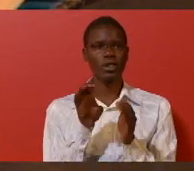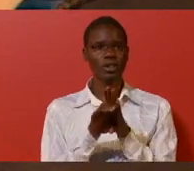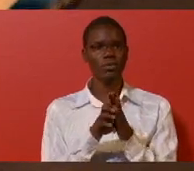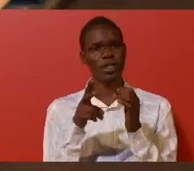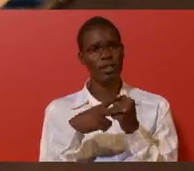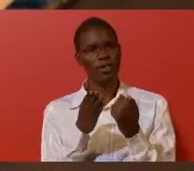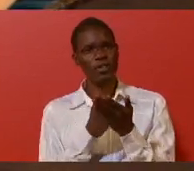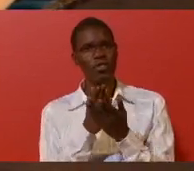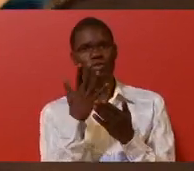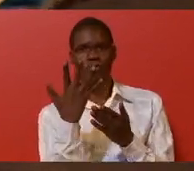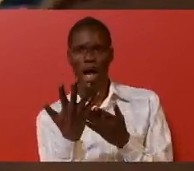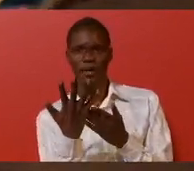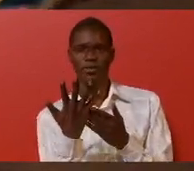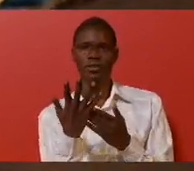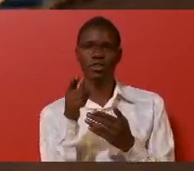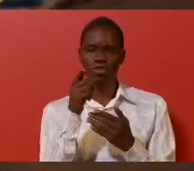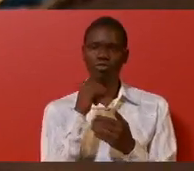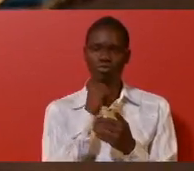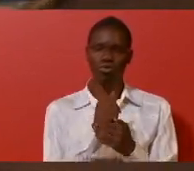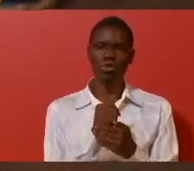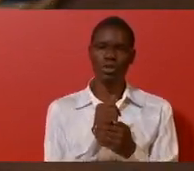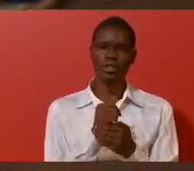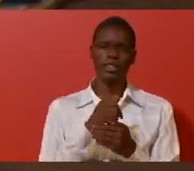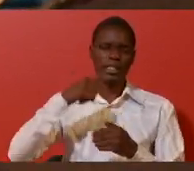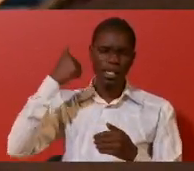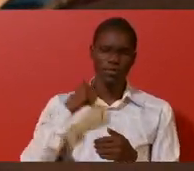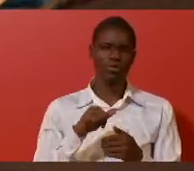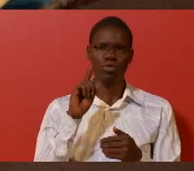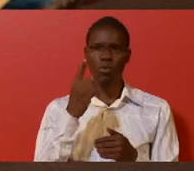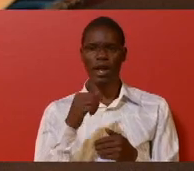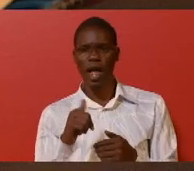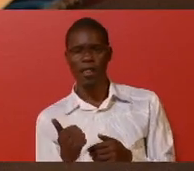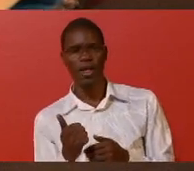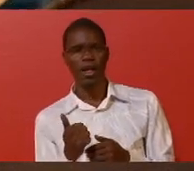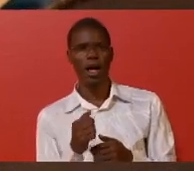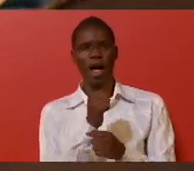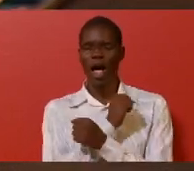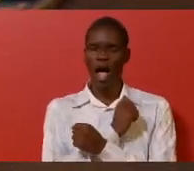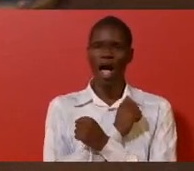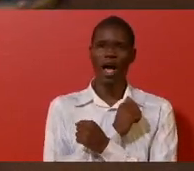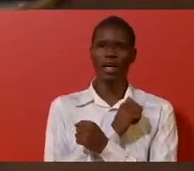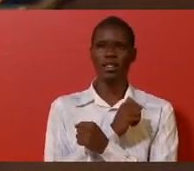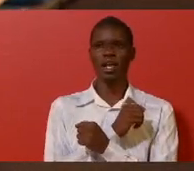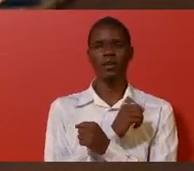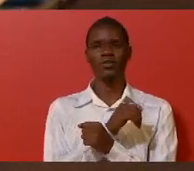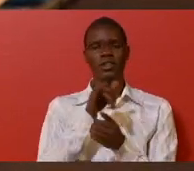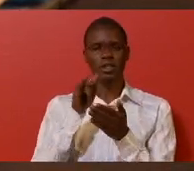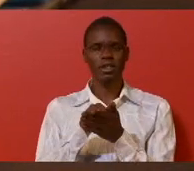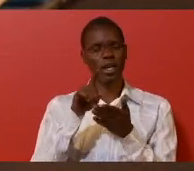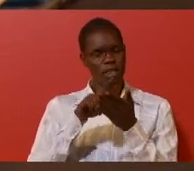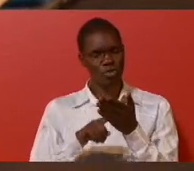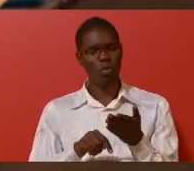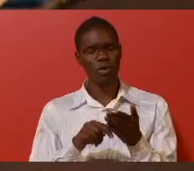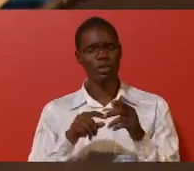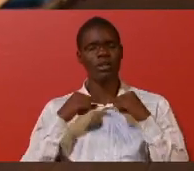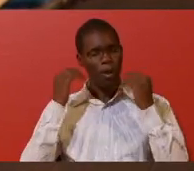1 Corinthians 7:3-5. Do not refuse one another. I love this text. Yes, let the husband render to his wife the